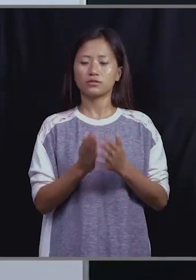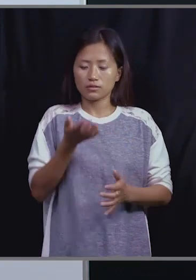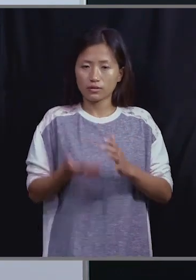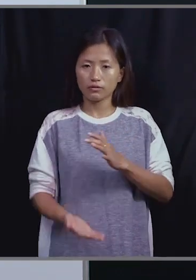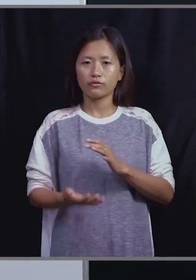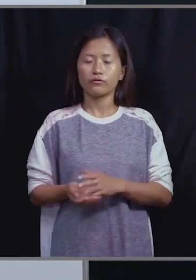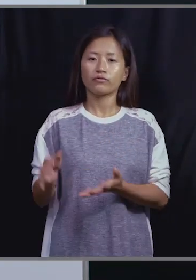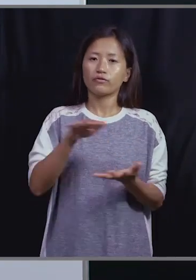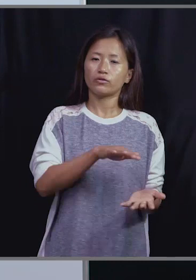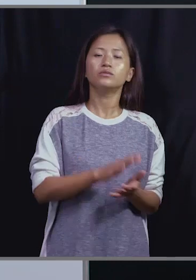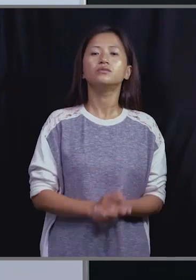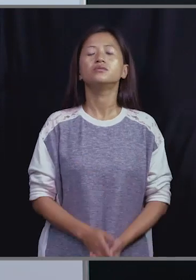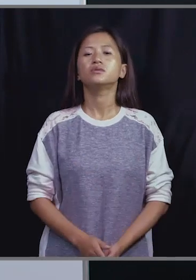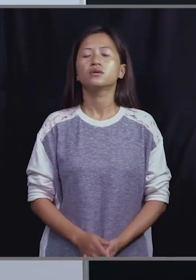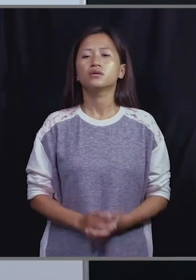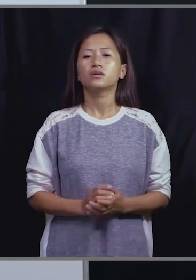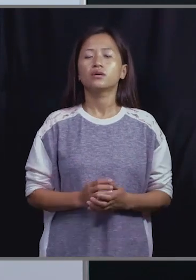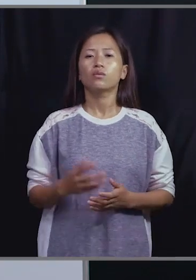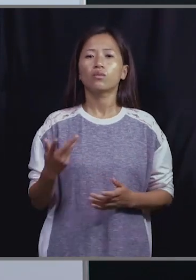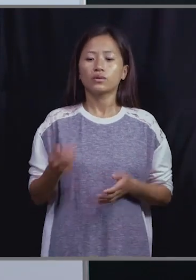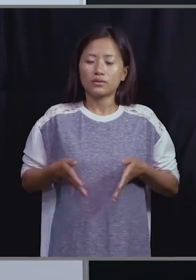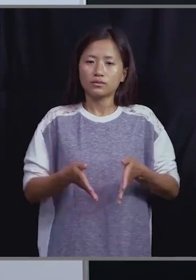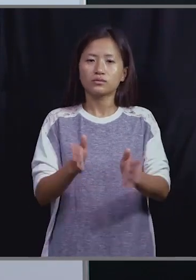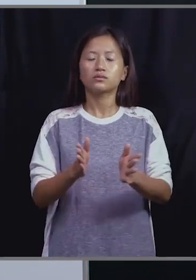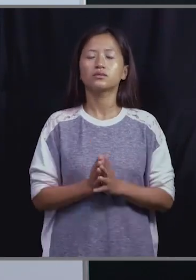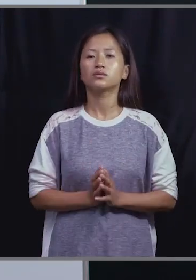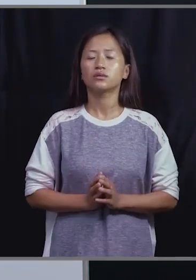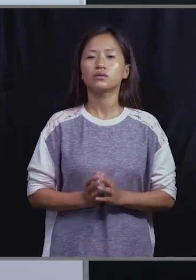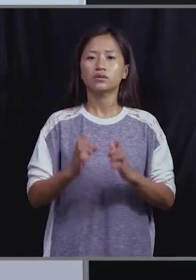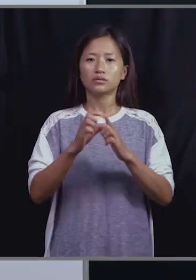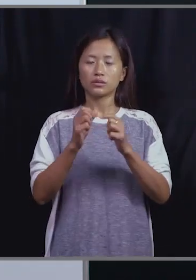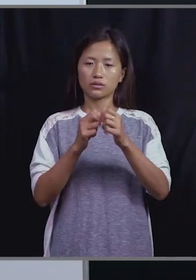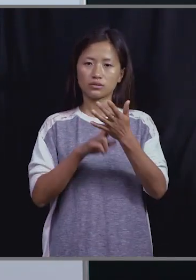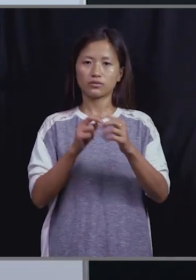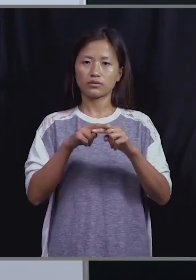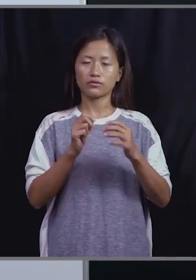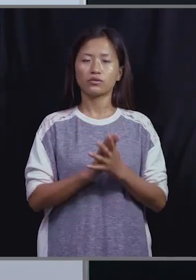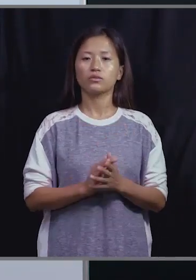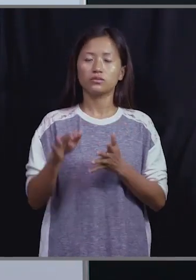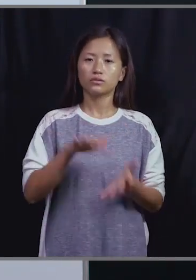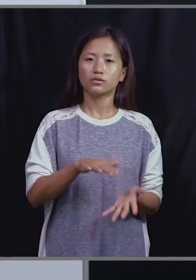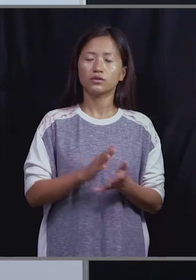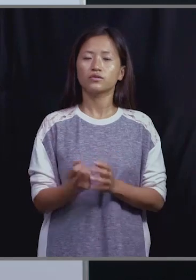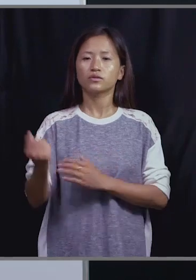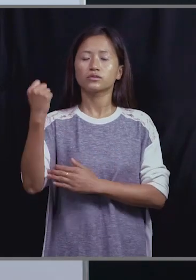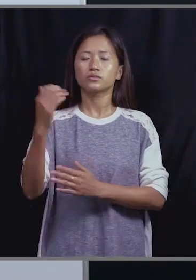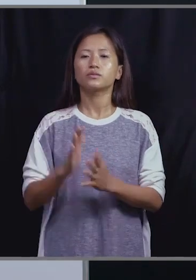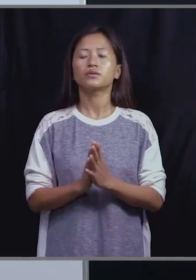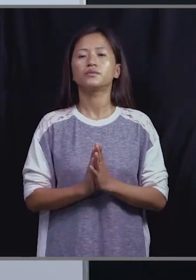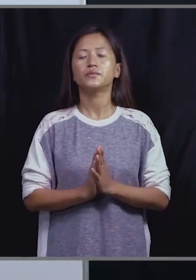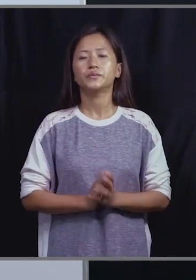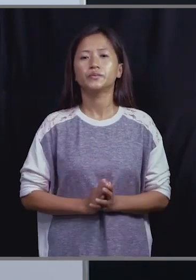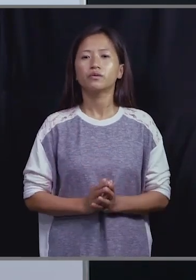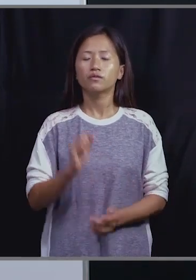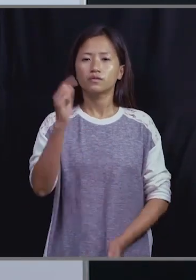the causes for disintegration? Okay, what led her to the downfall as a superpower? The first